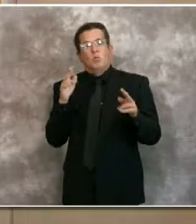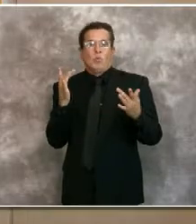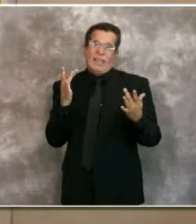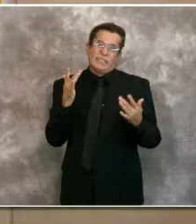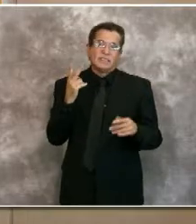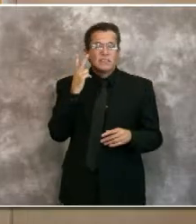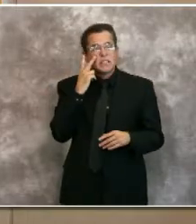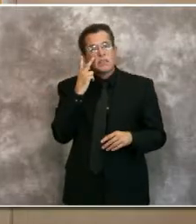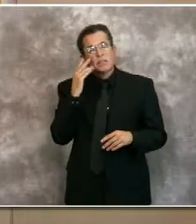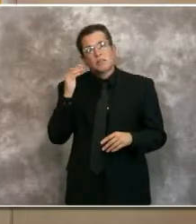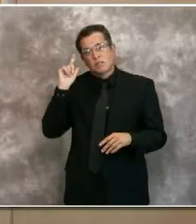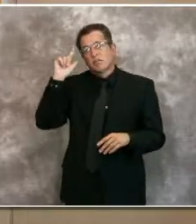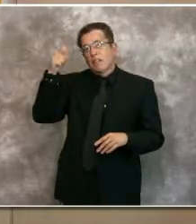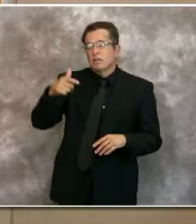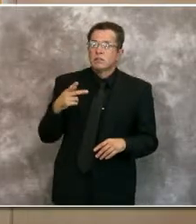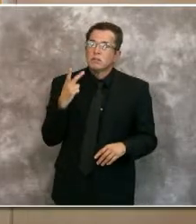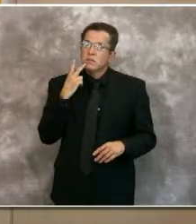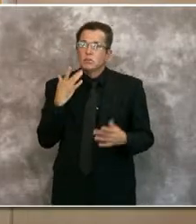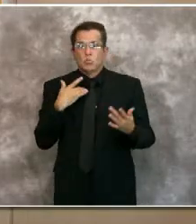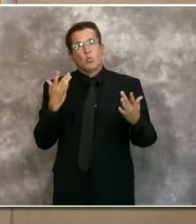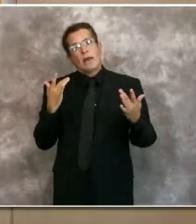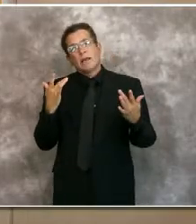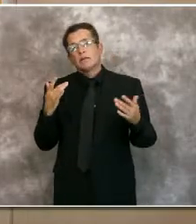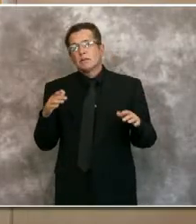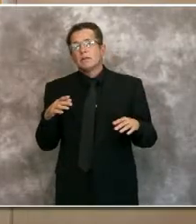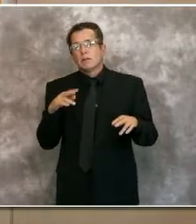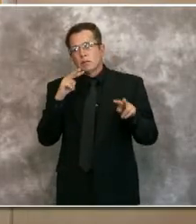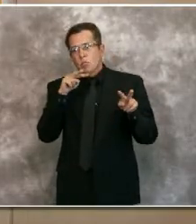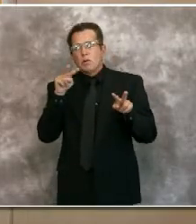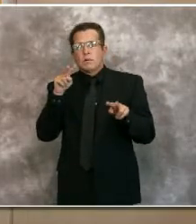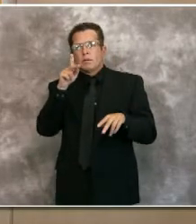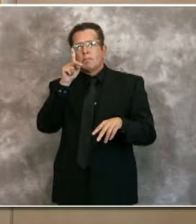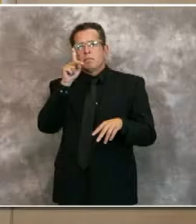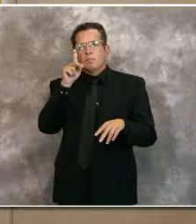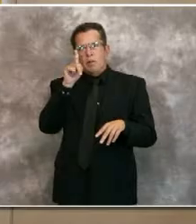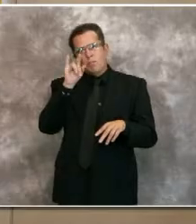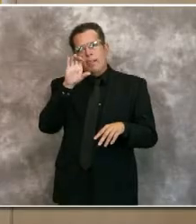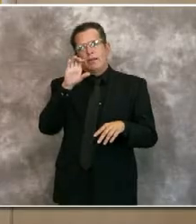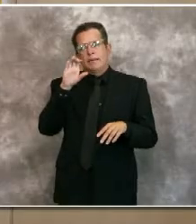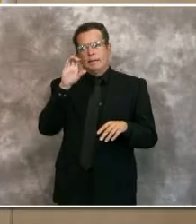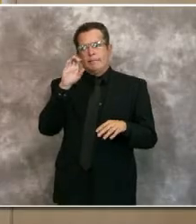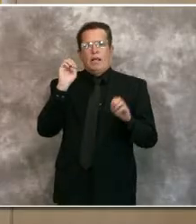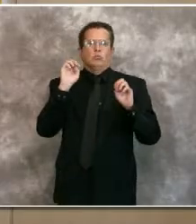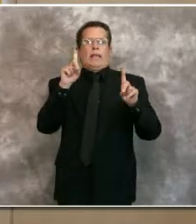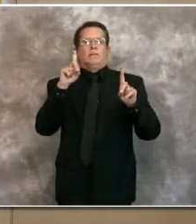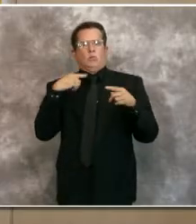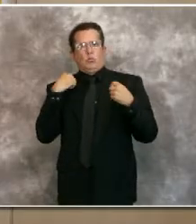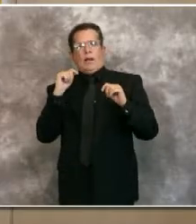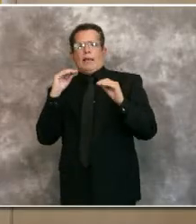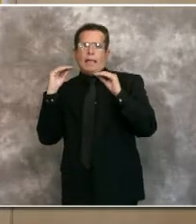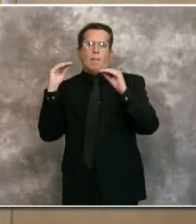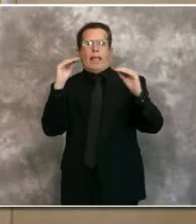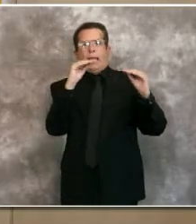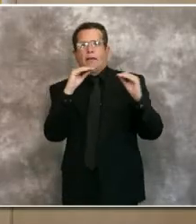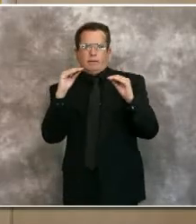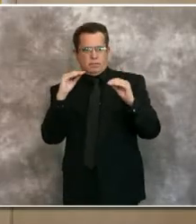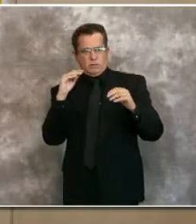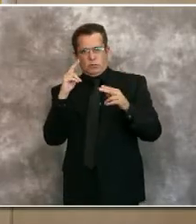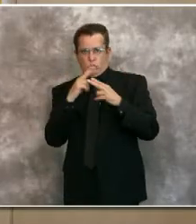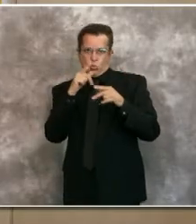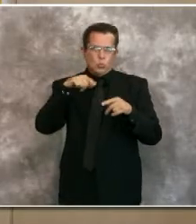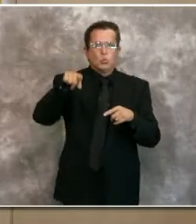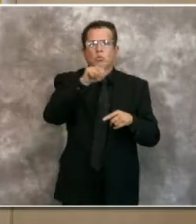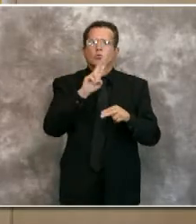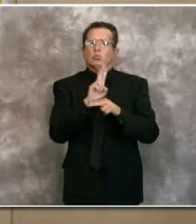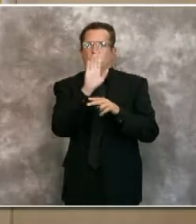taking. We are implementing a public education campaign for the use of facial coverings